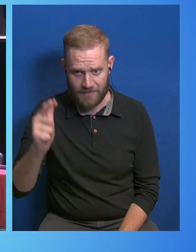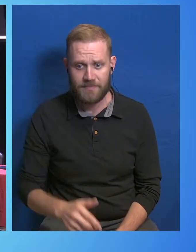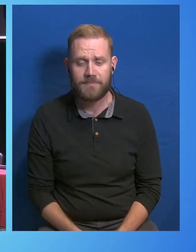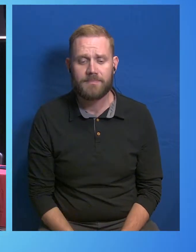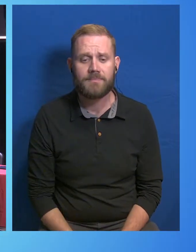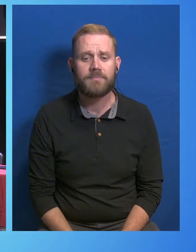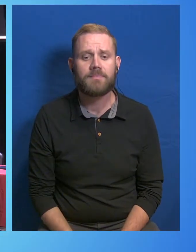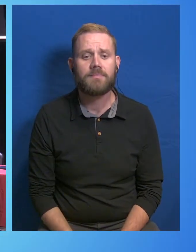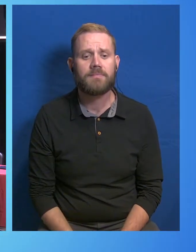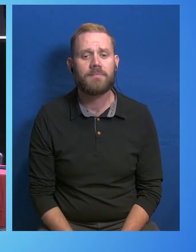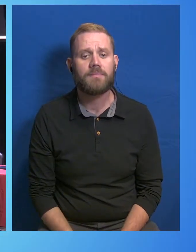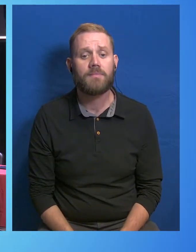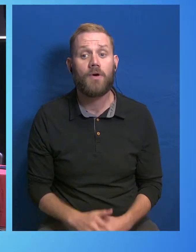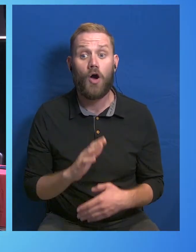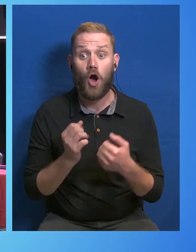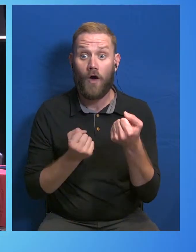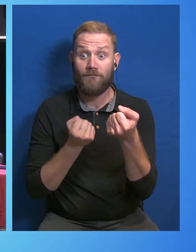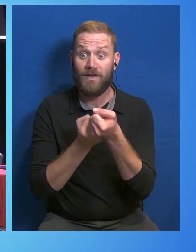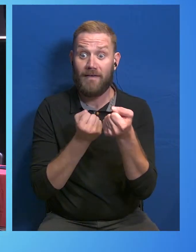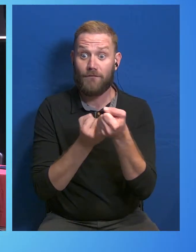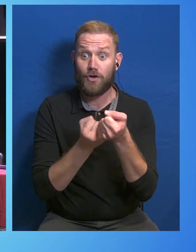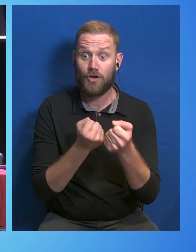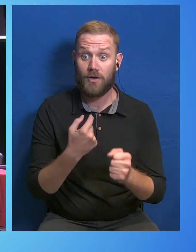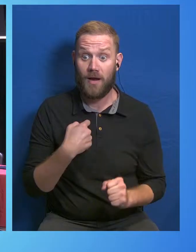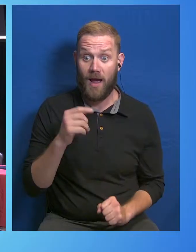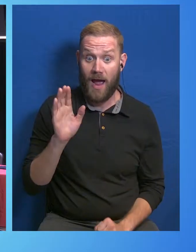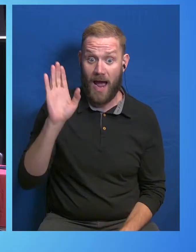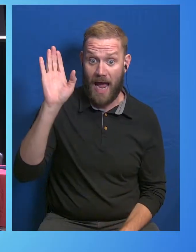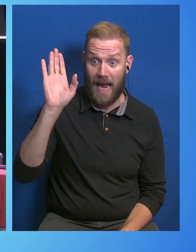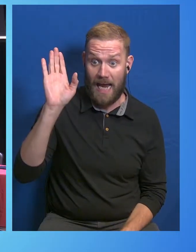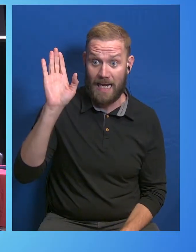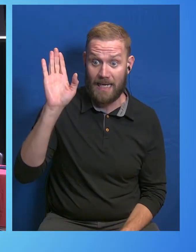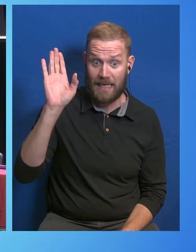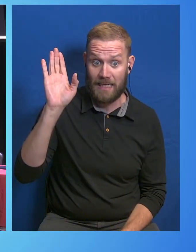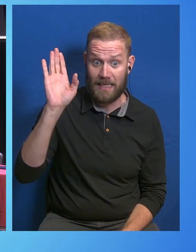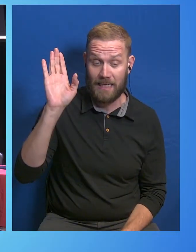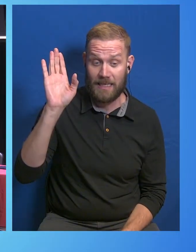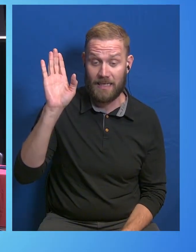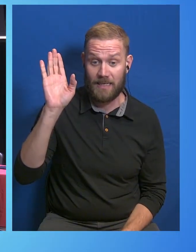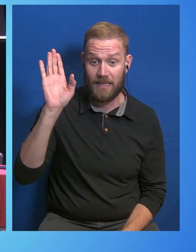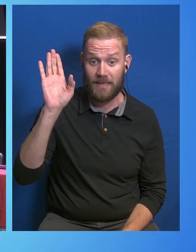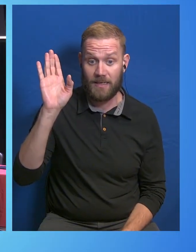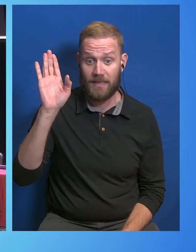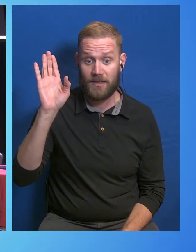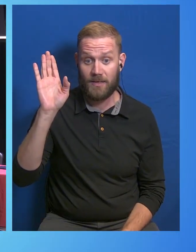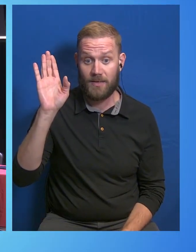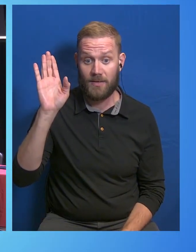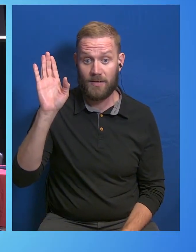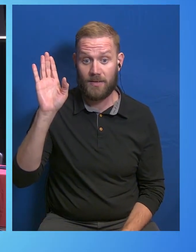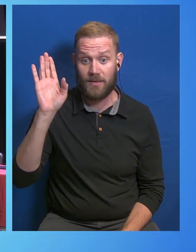All right, I have a second. All in favor say aye. Aye. Aye. Aye. Aye.